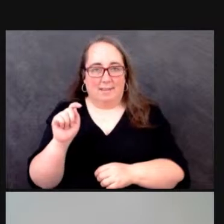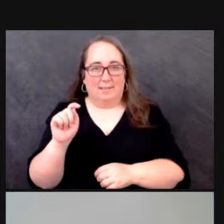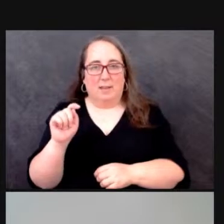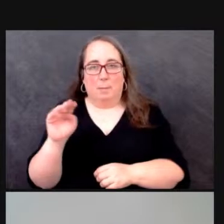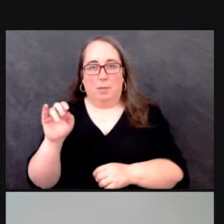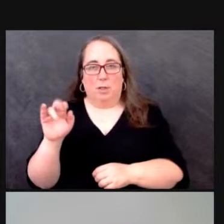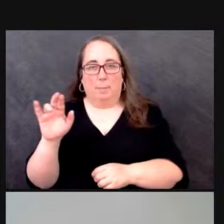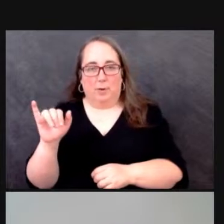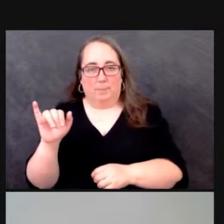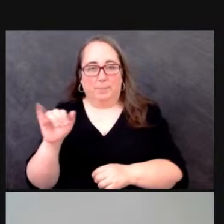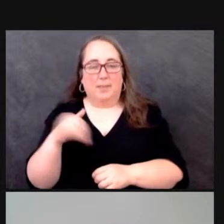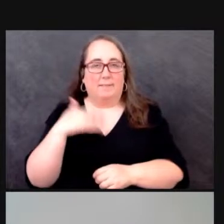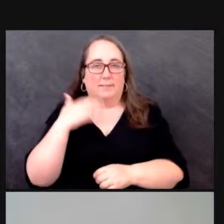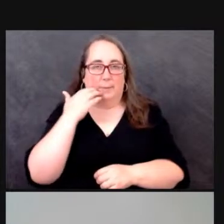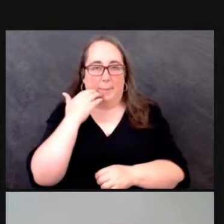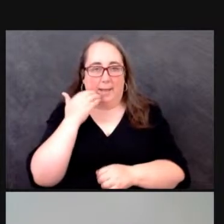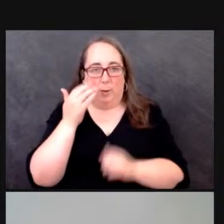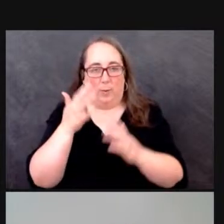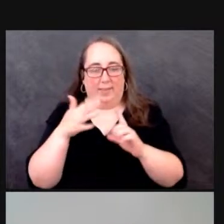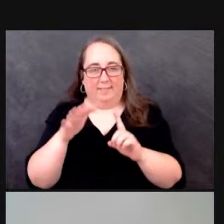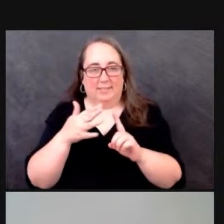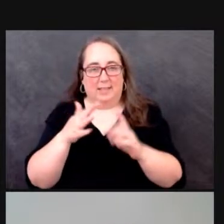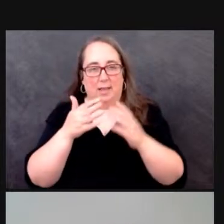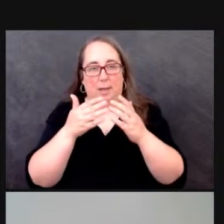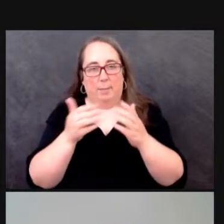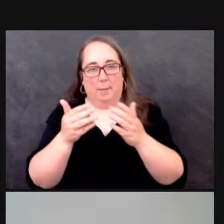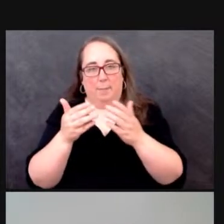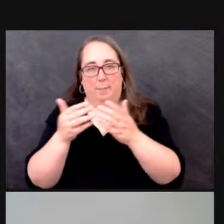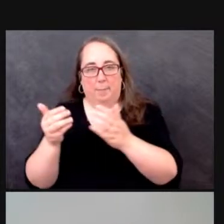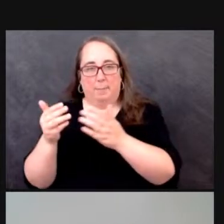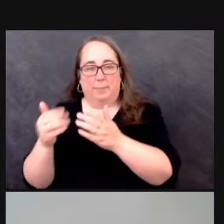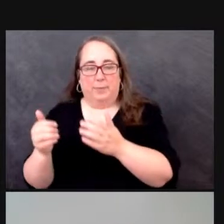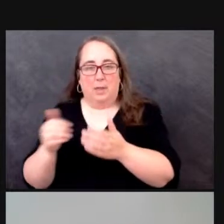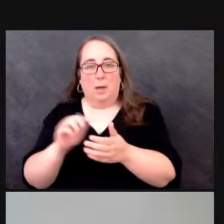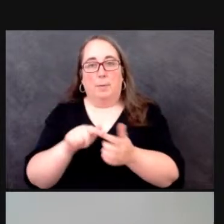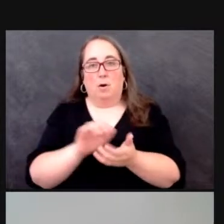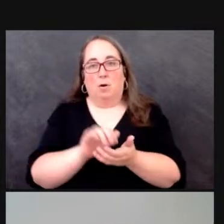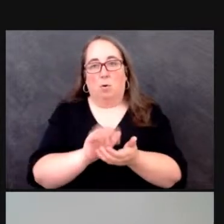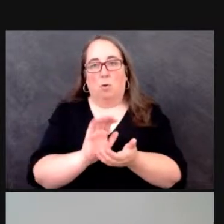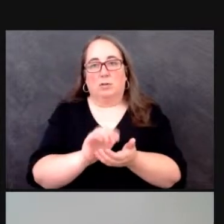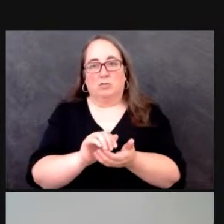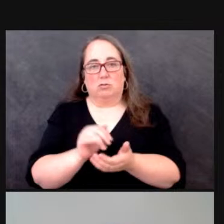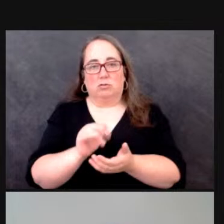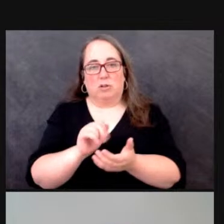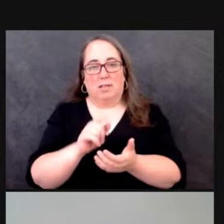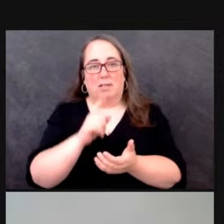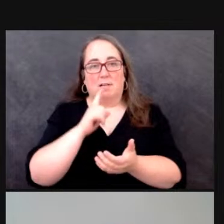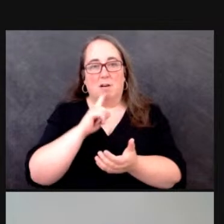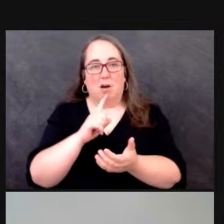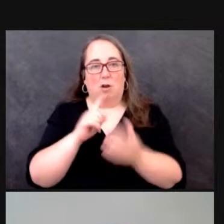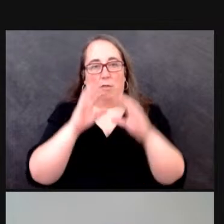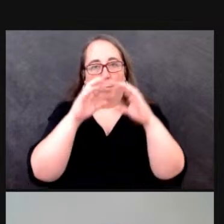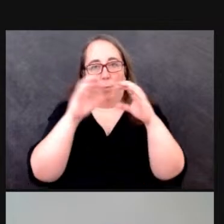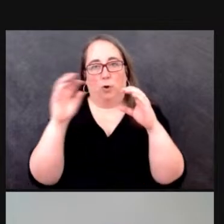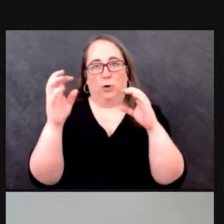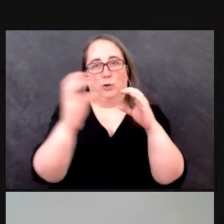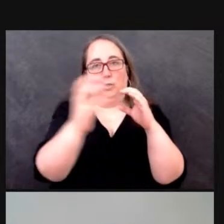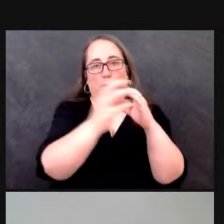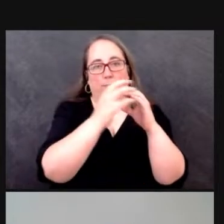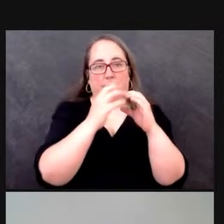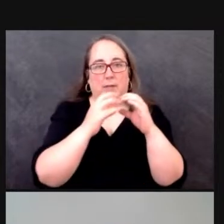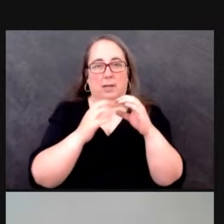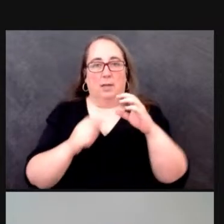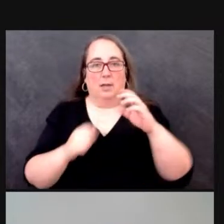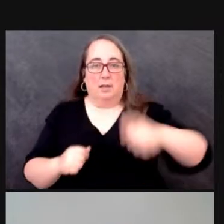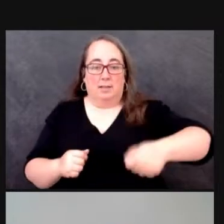of tobacco leaves separates each scene, while oyster shells form the border of the bowl. The handle of